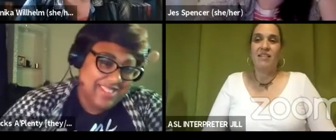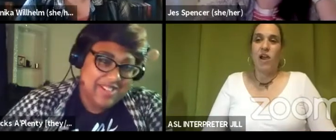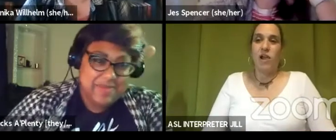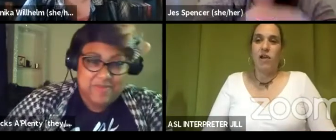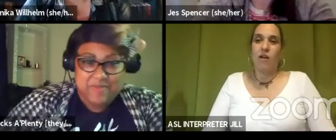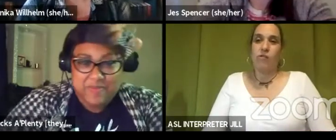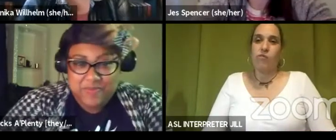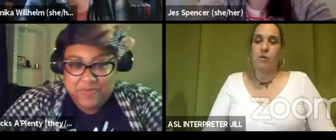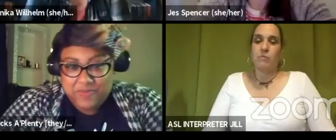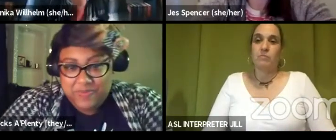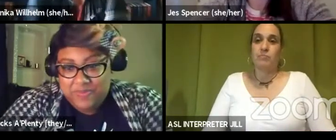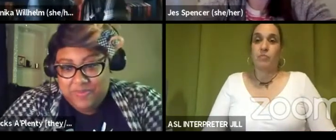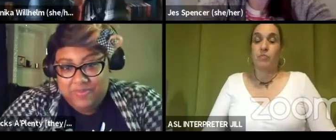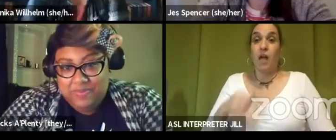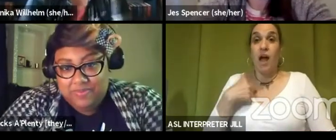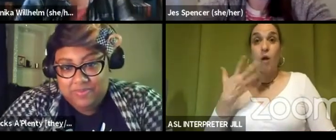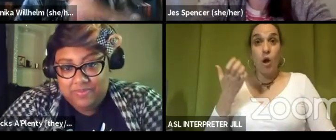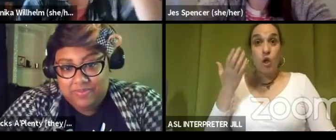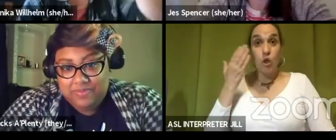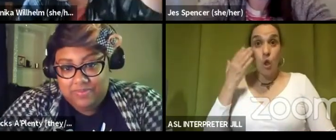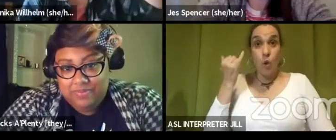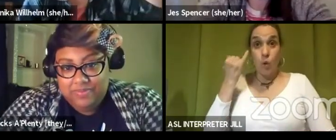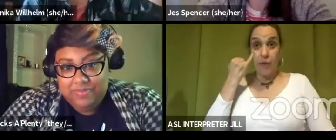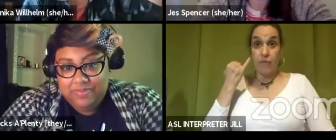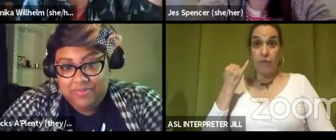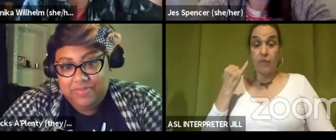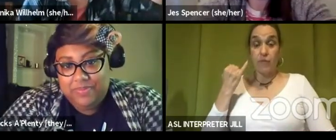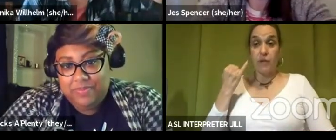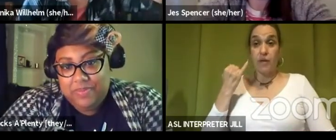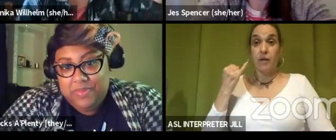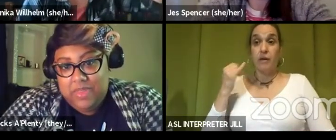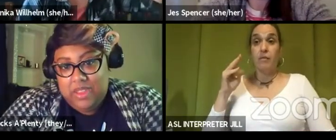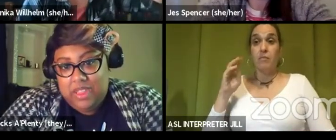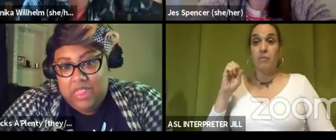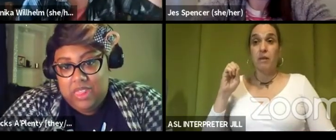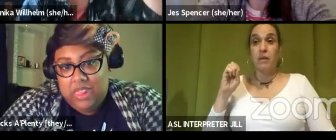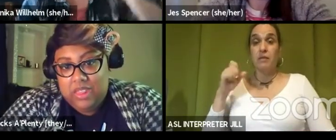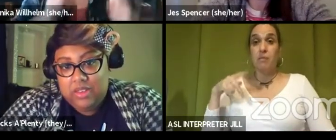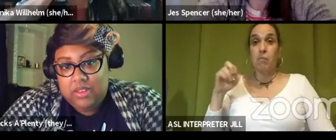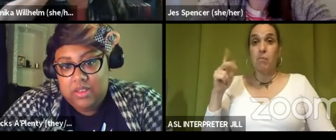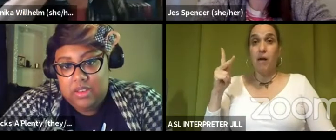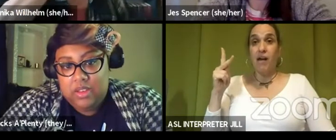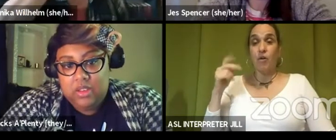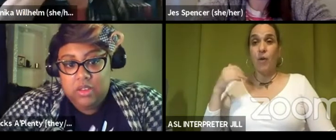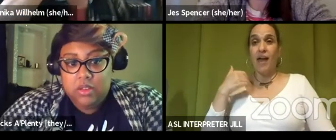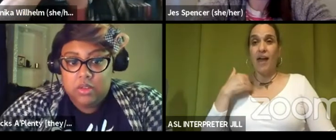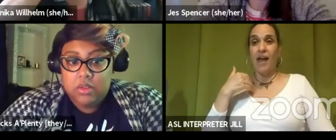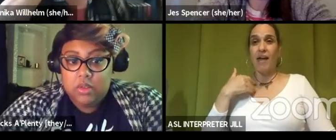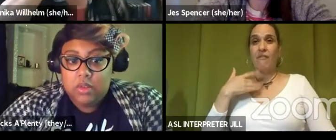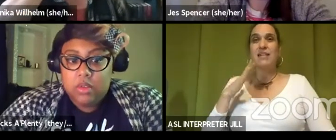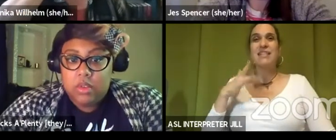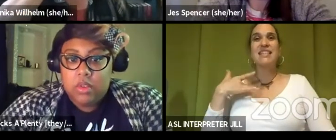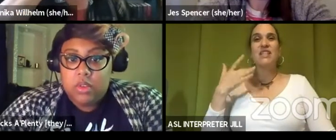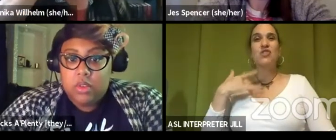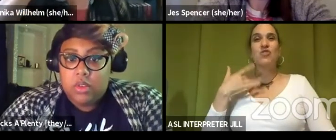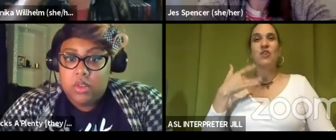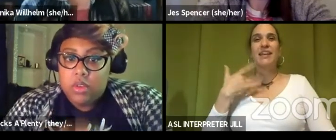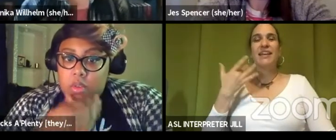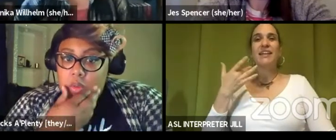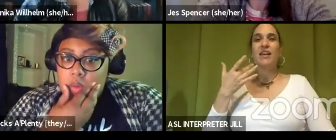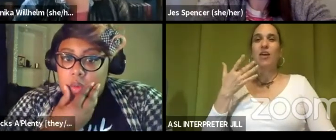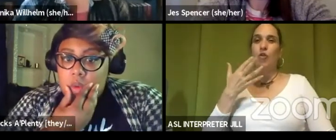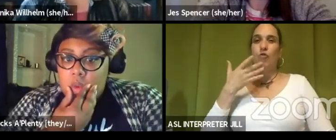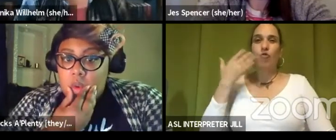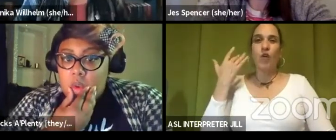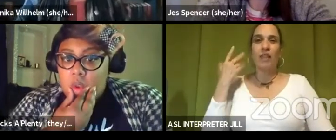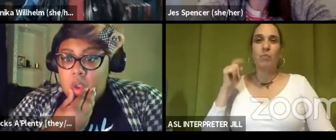I want to know if it exists at all, Miss Puck, a sensory-friendly burlesque. Because I have an adult